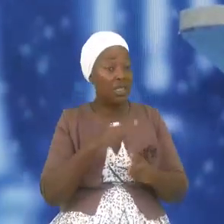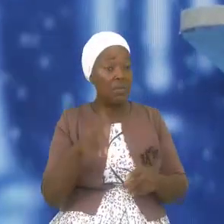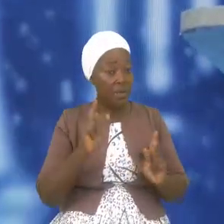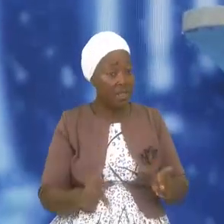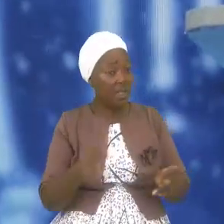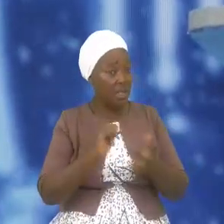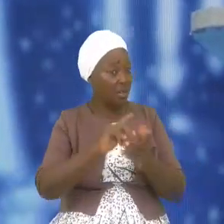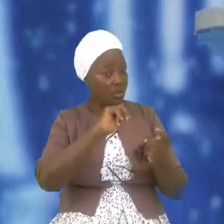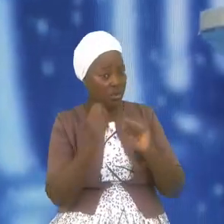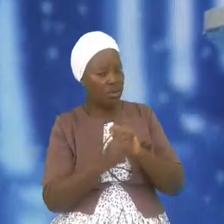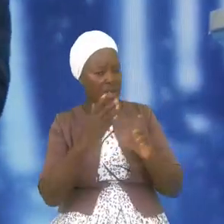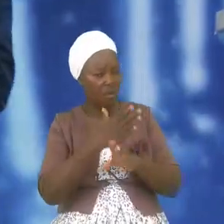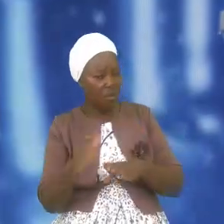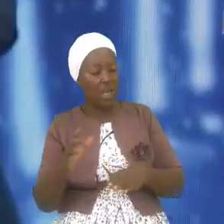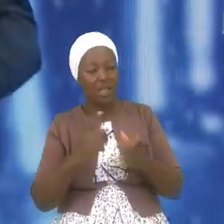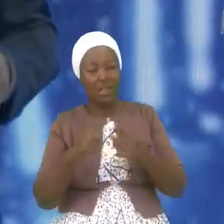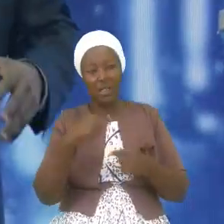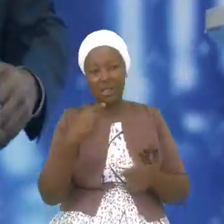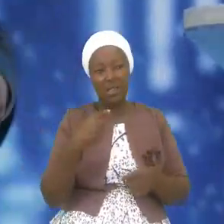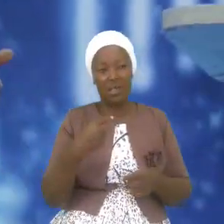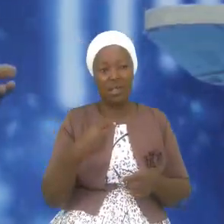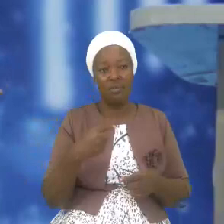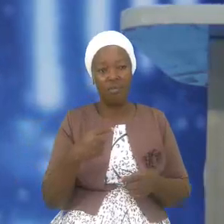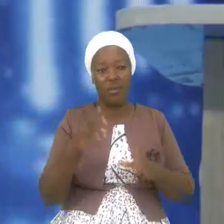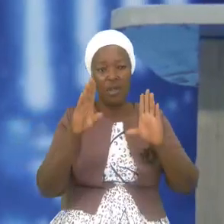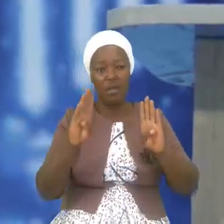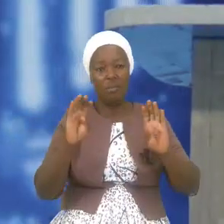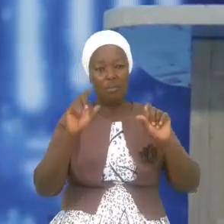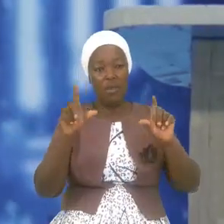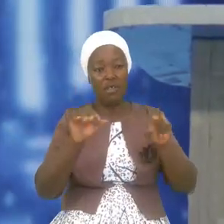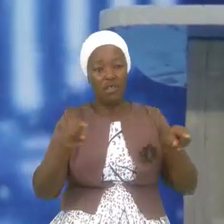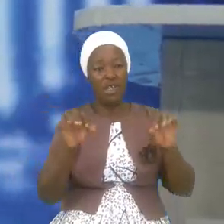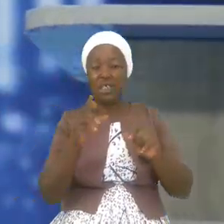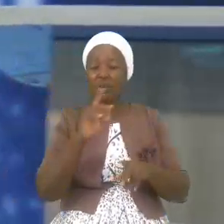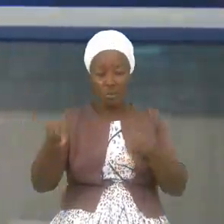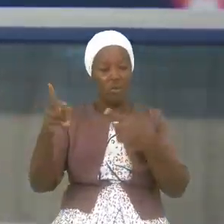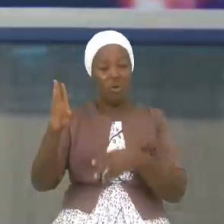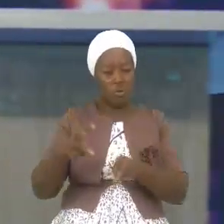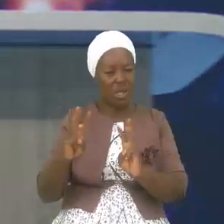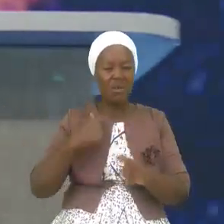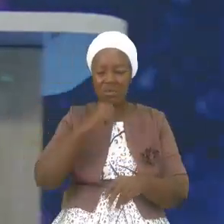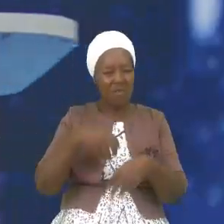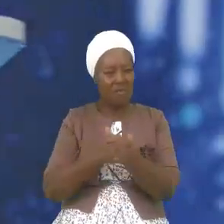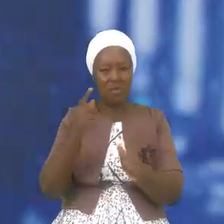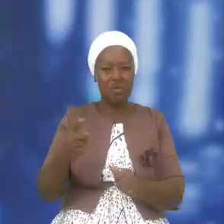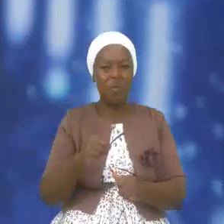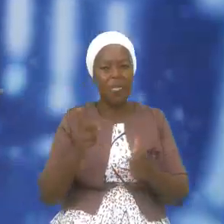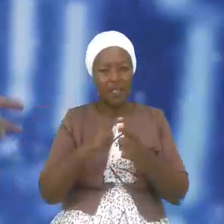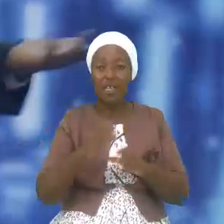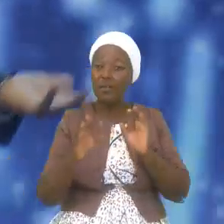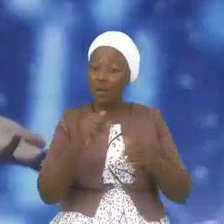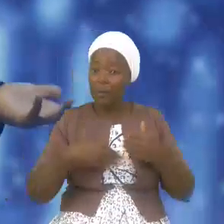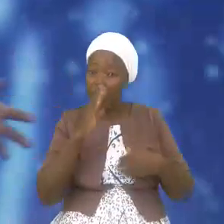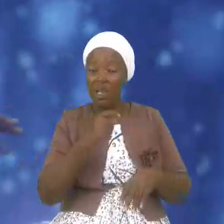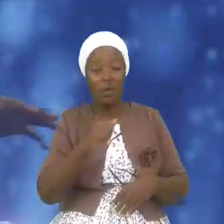your way, I will not follow you. And then, if you have been a woman and you have been in line